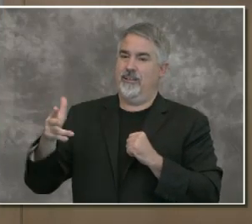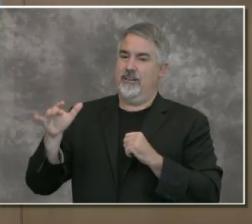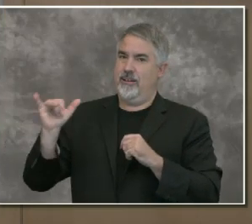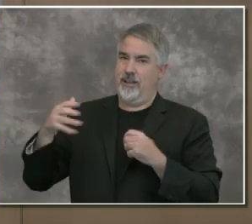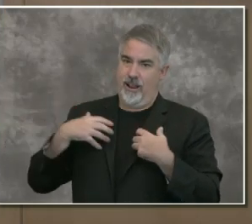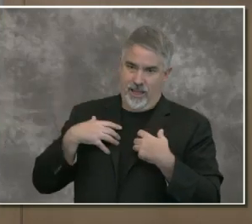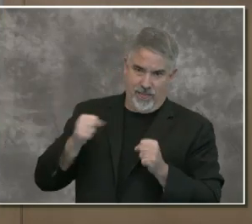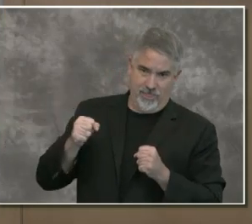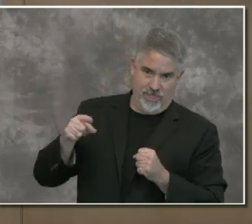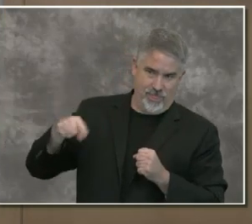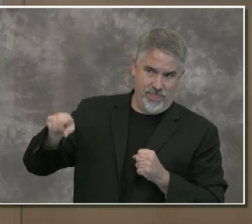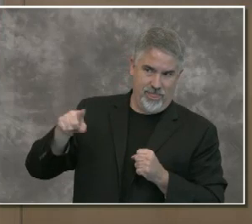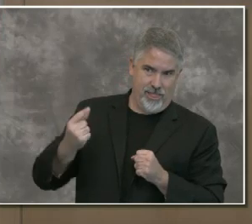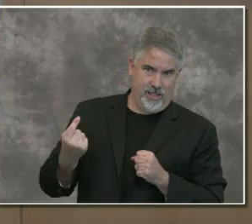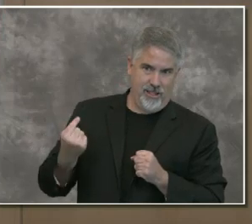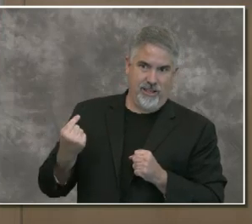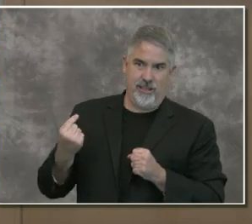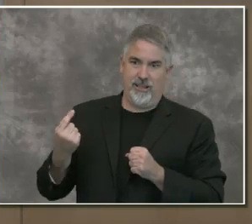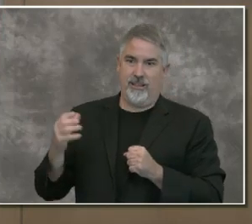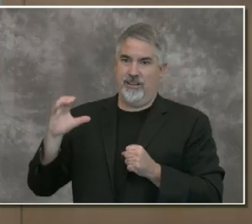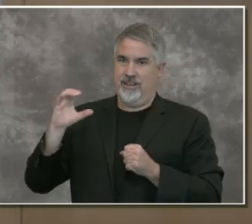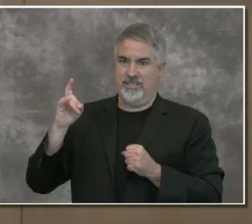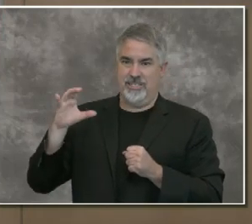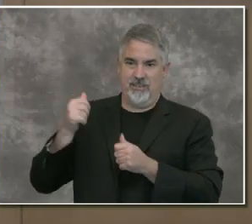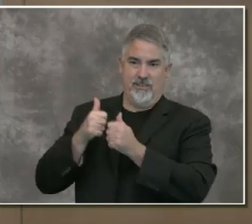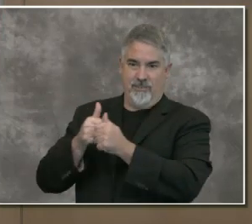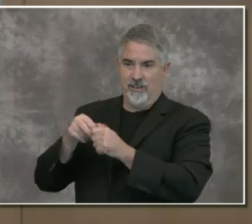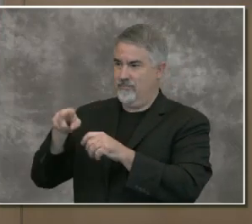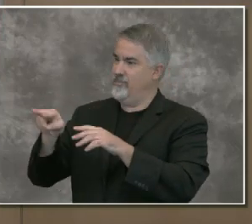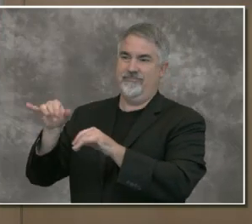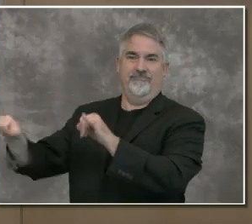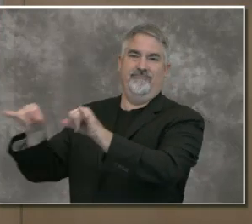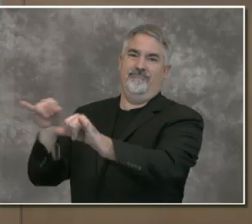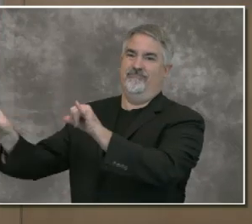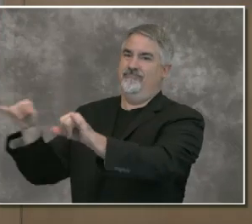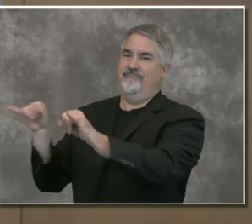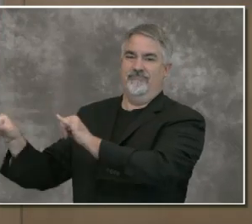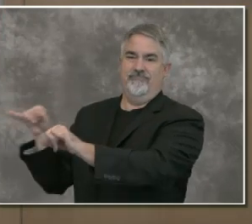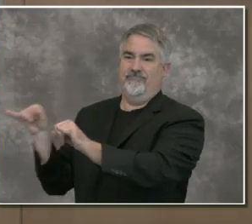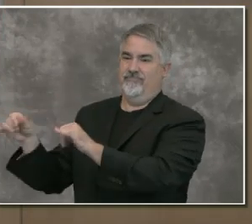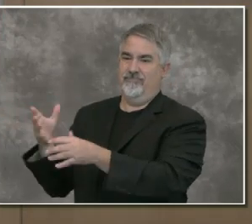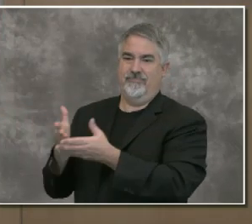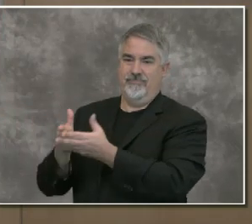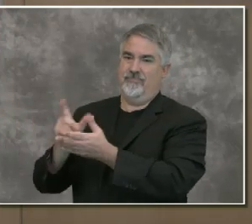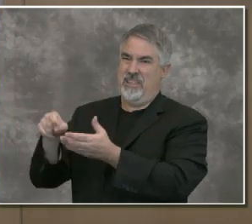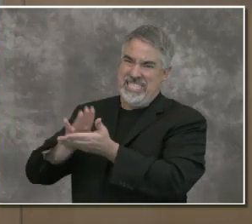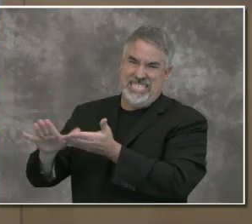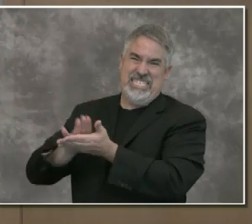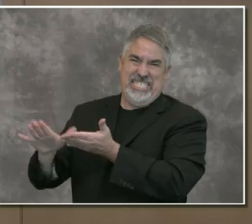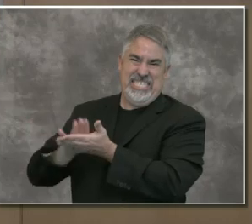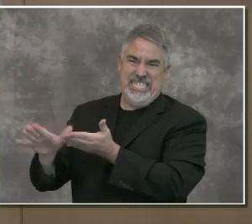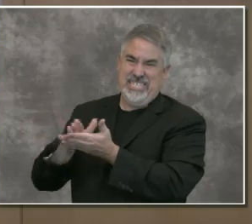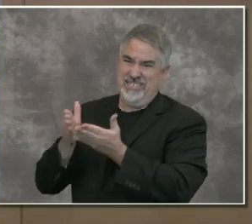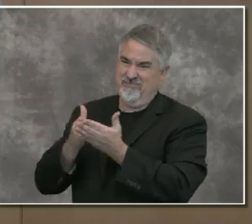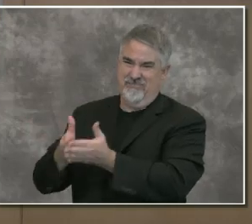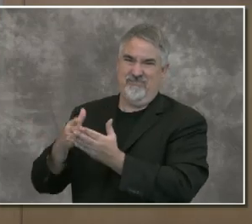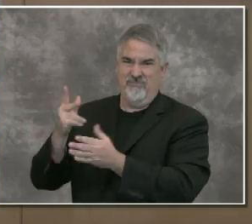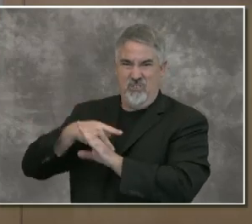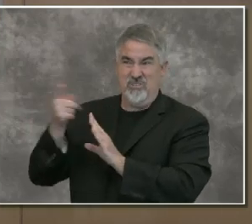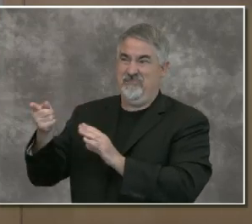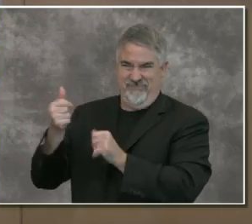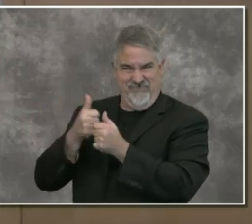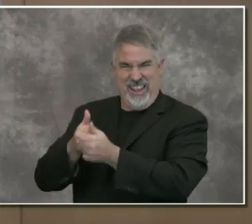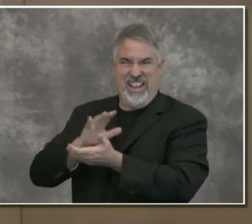purview of the CDC quarantine station, the vessel sanitation program, and specifically the cruise